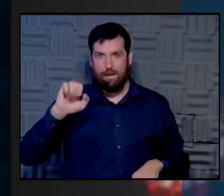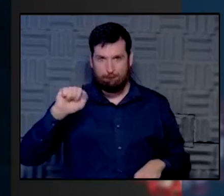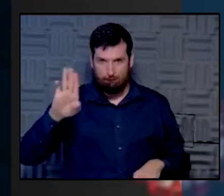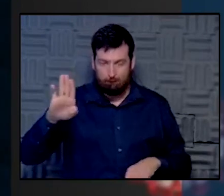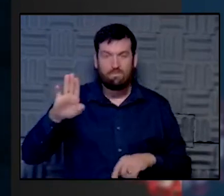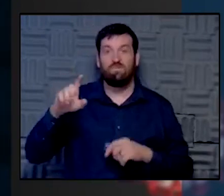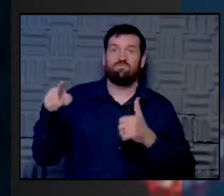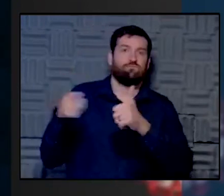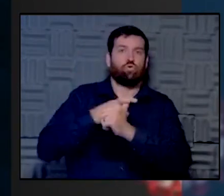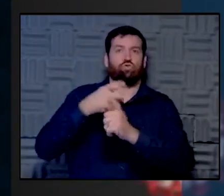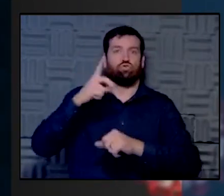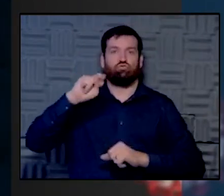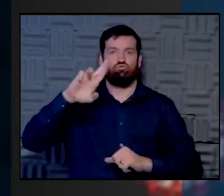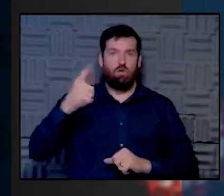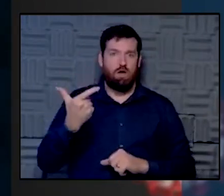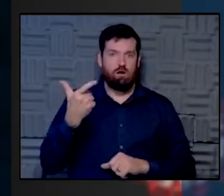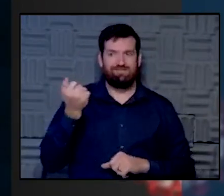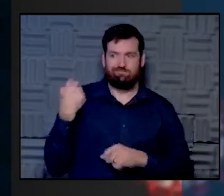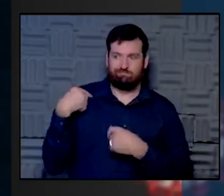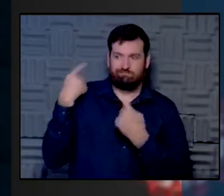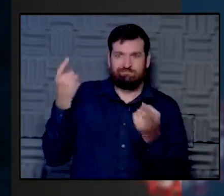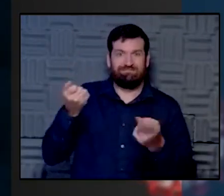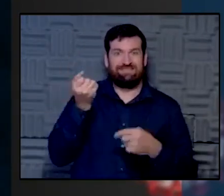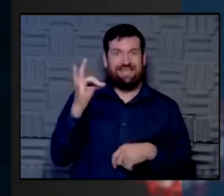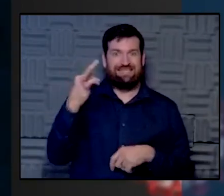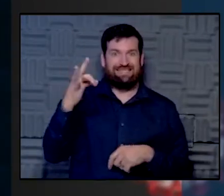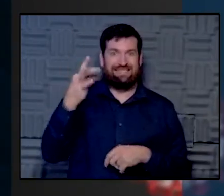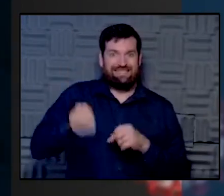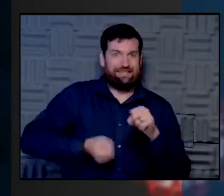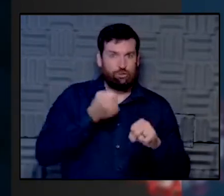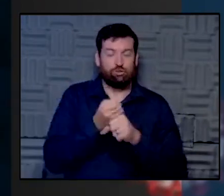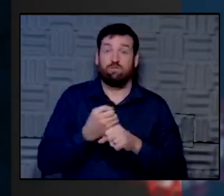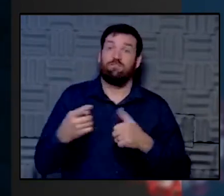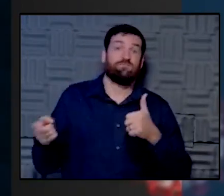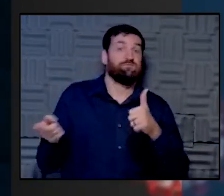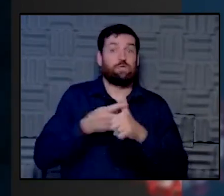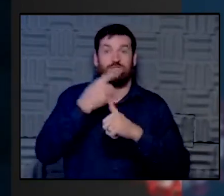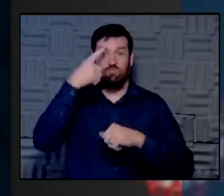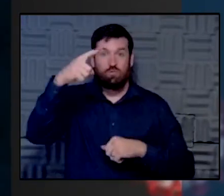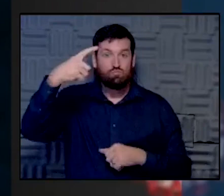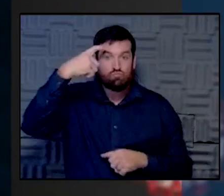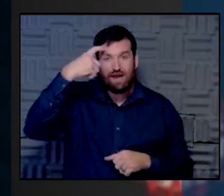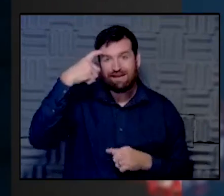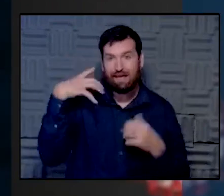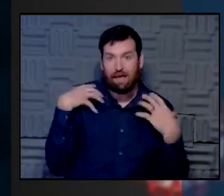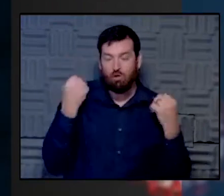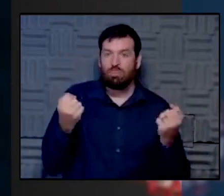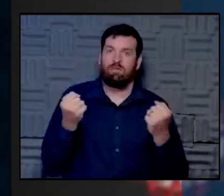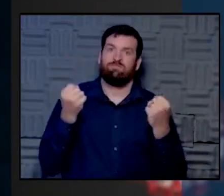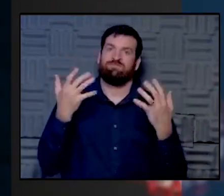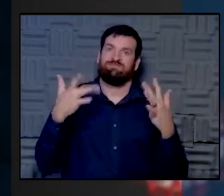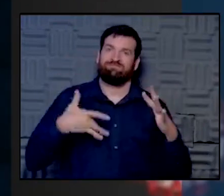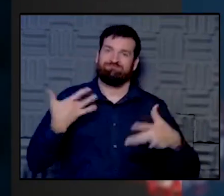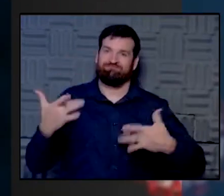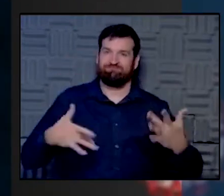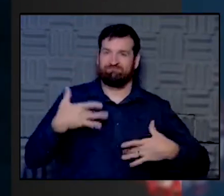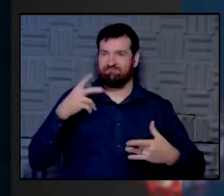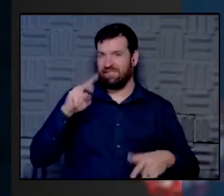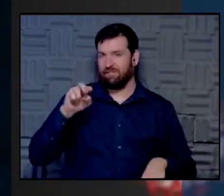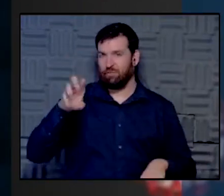nearly 19 years. So that is very exciting news for brain health, very exciting news for a lot of people and a lot of families out